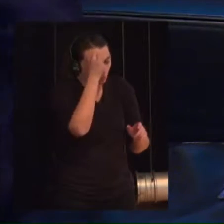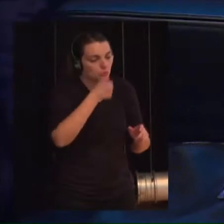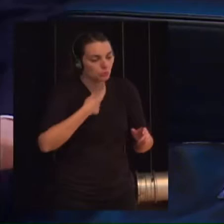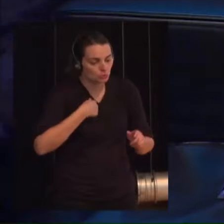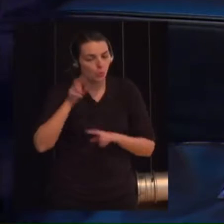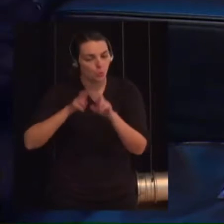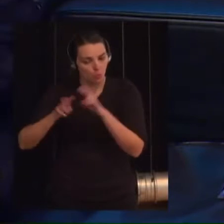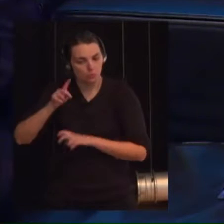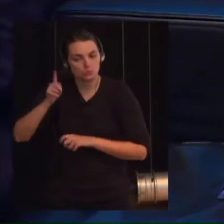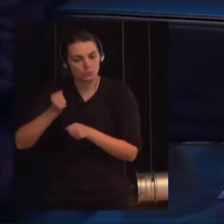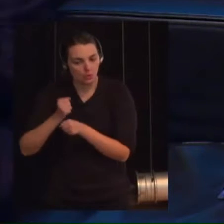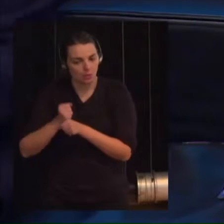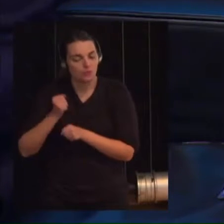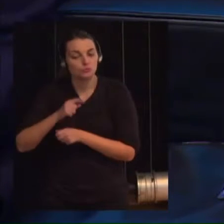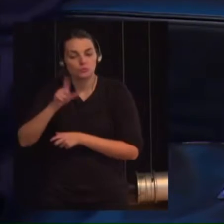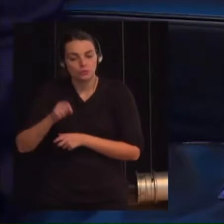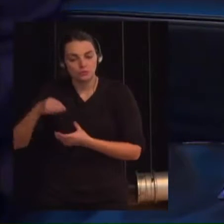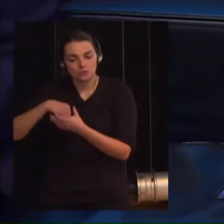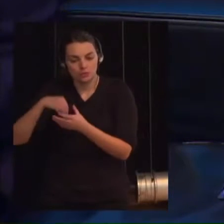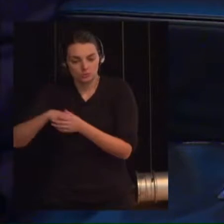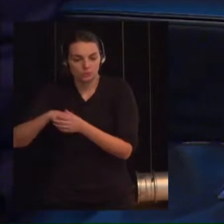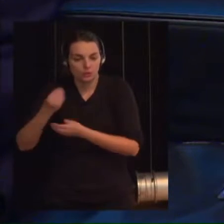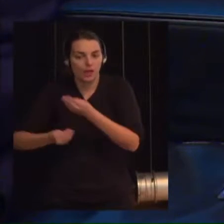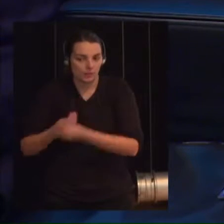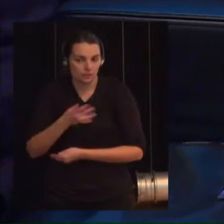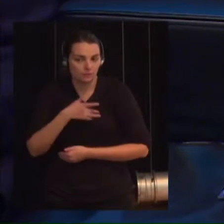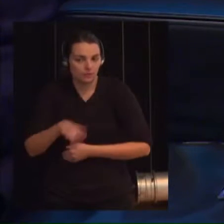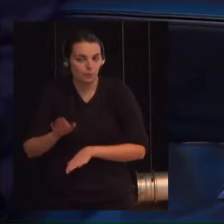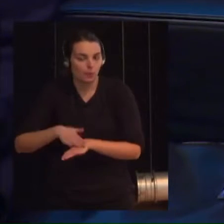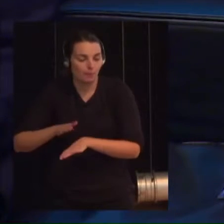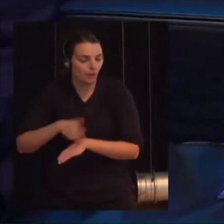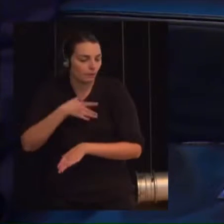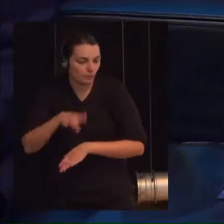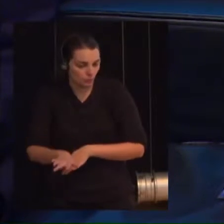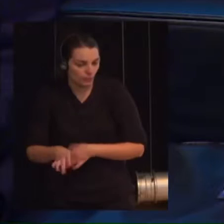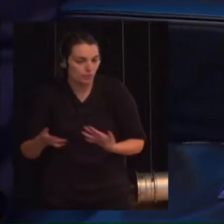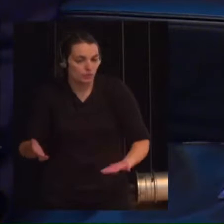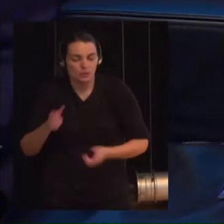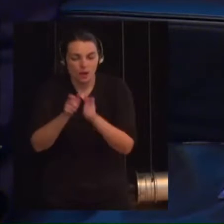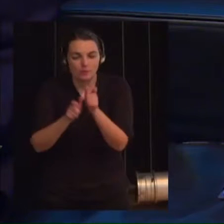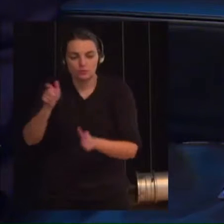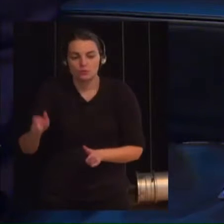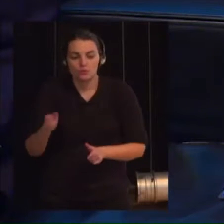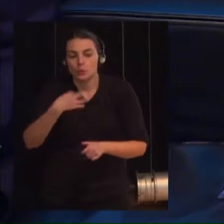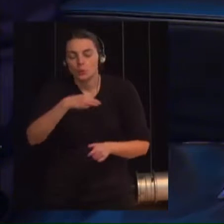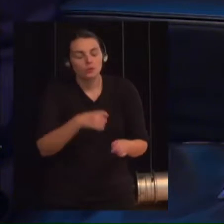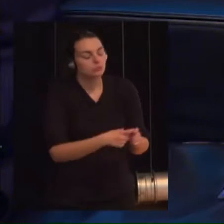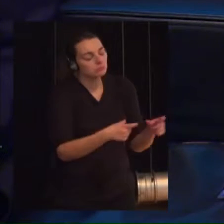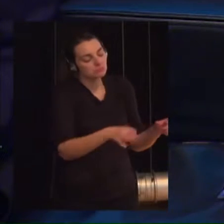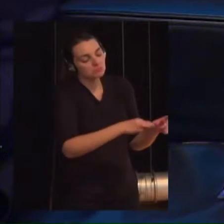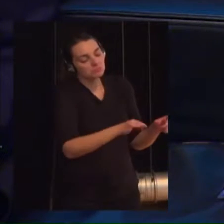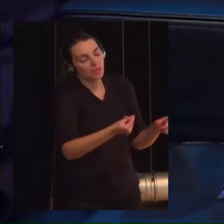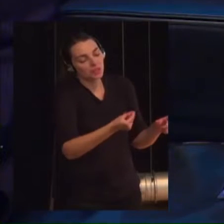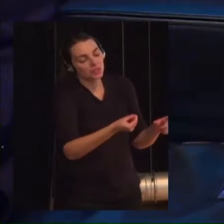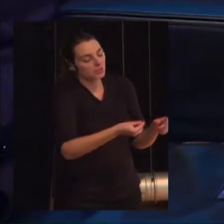an interesting moment because gone are the days where philanthropists just wrote checks and kind of let things happen. There's much more of a